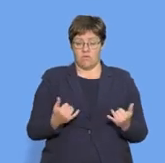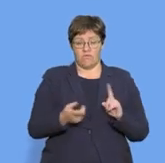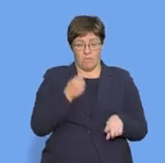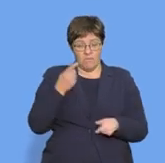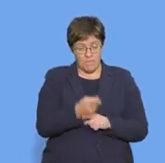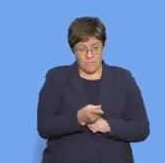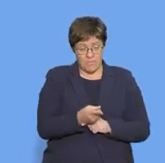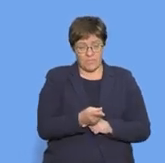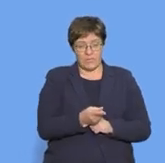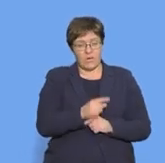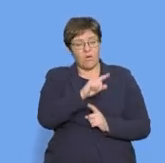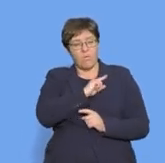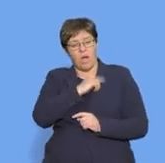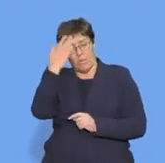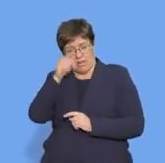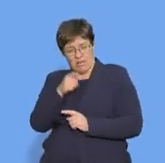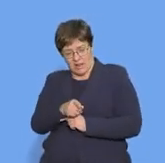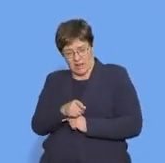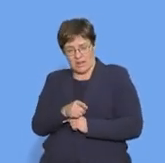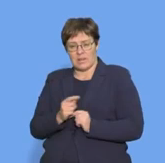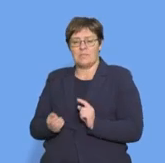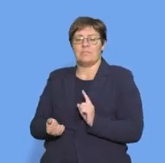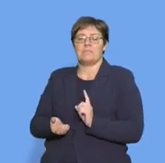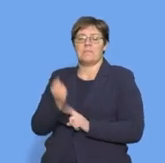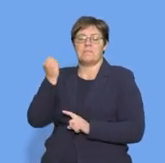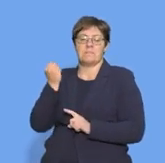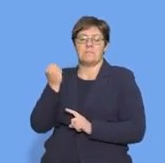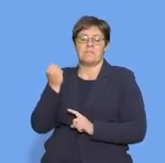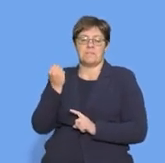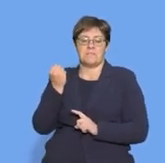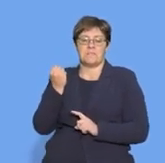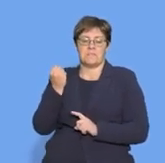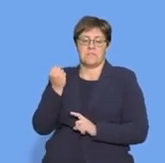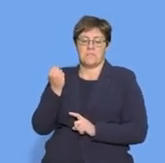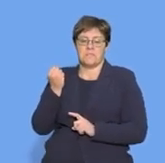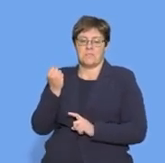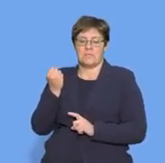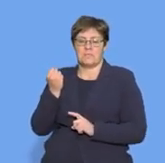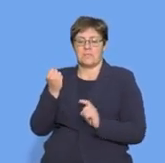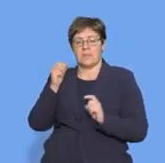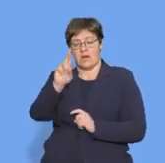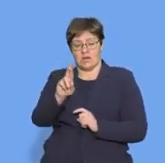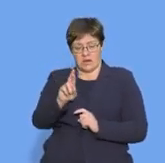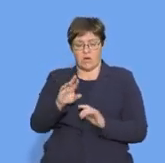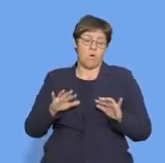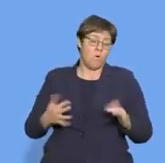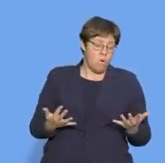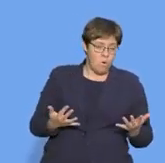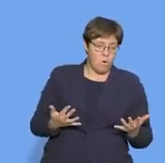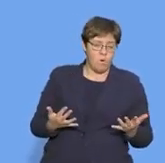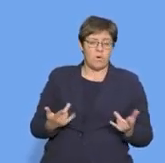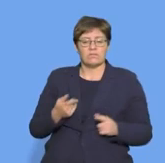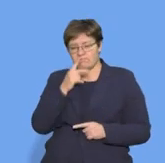then from there, since I know this, I can find my my radius,